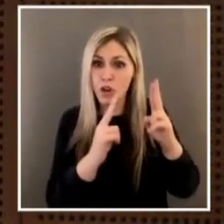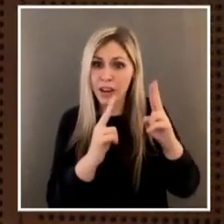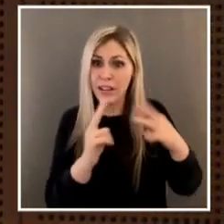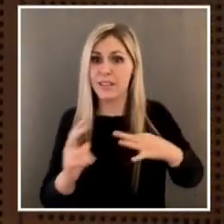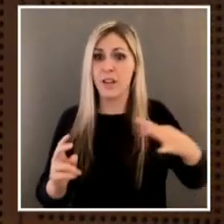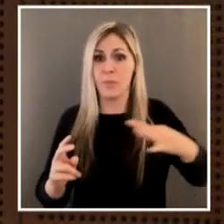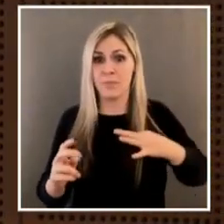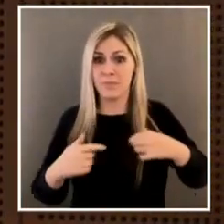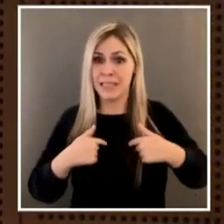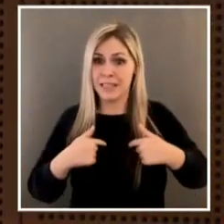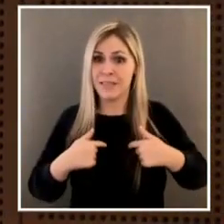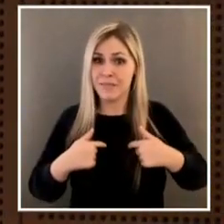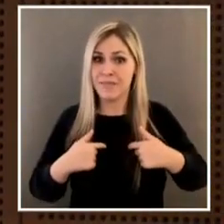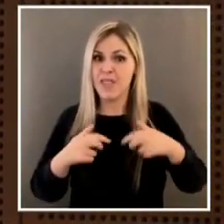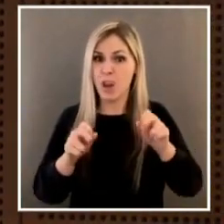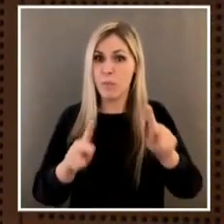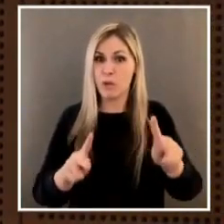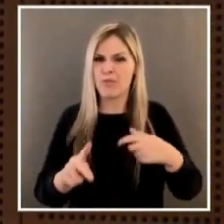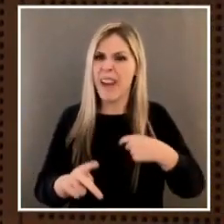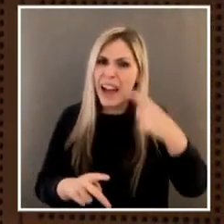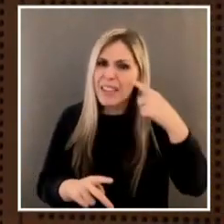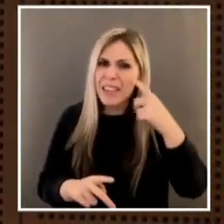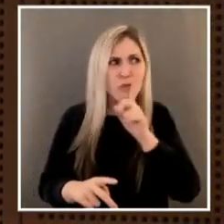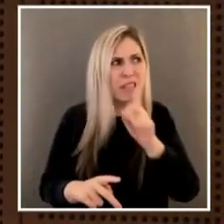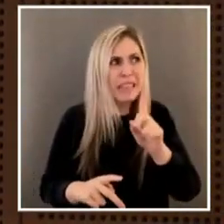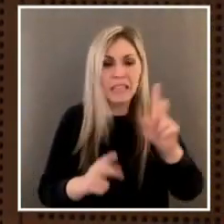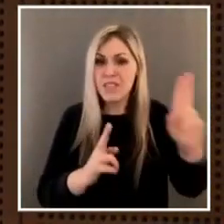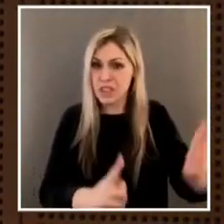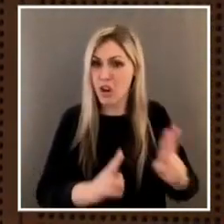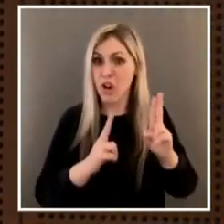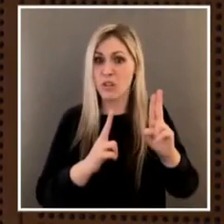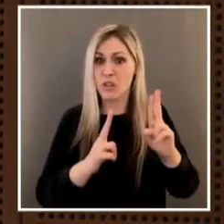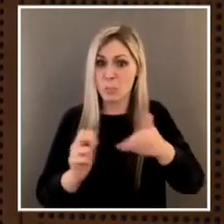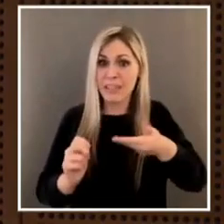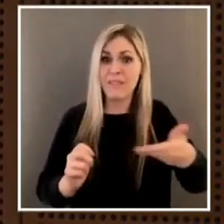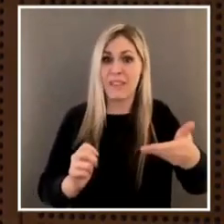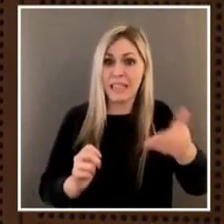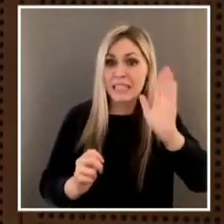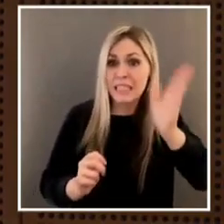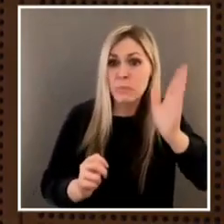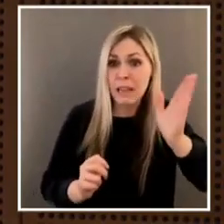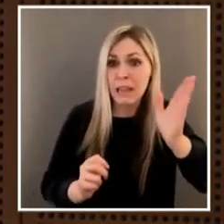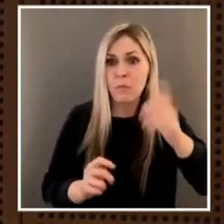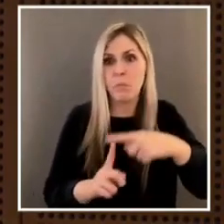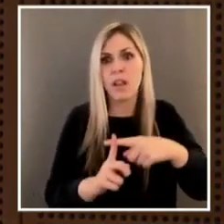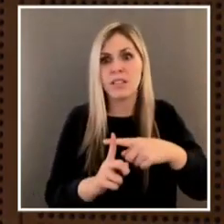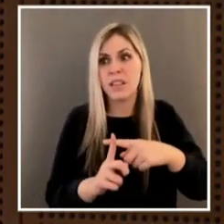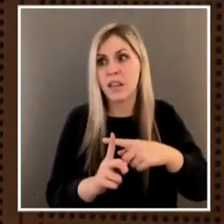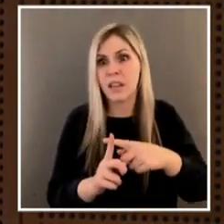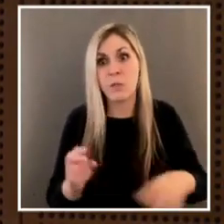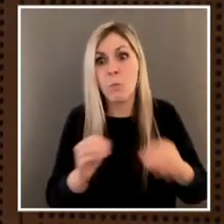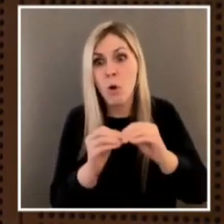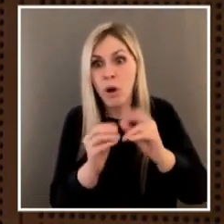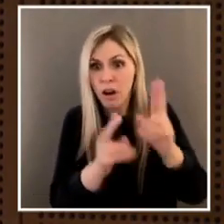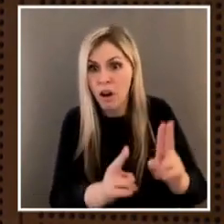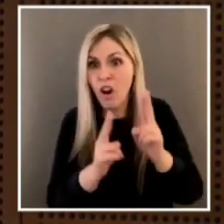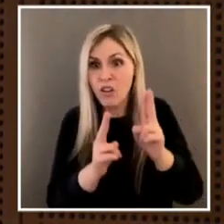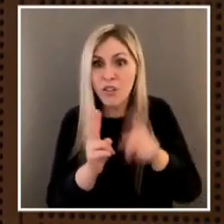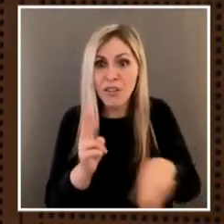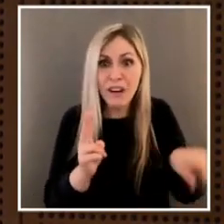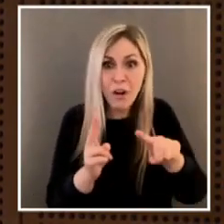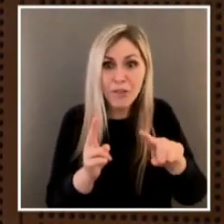opportunity. I think it's an honor to be asked to speak, and an even greater honor that all of you have chosen to come and